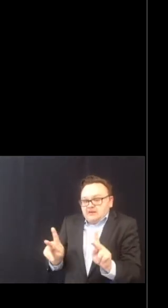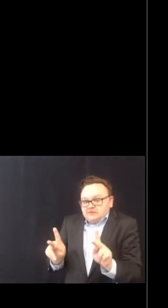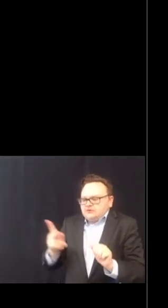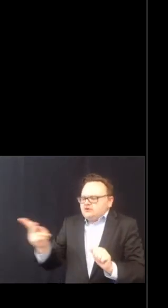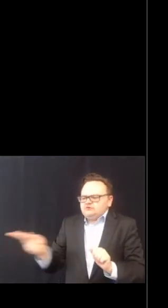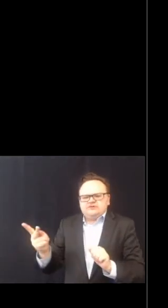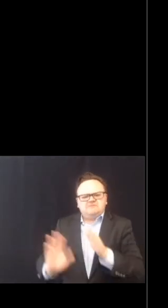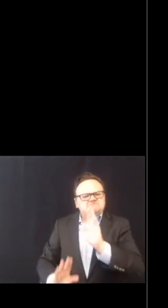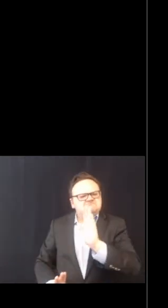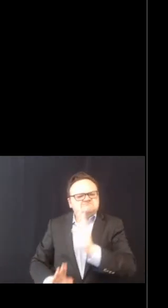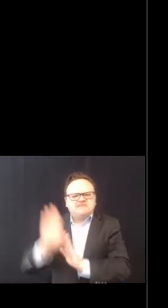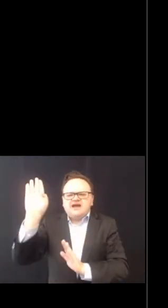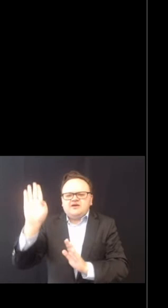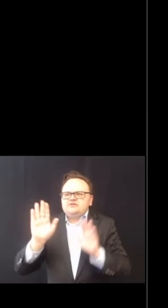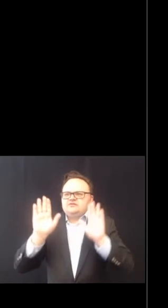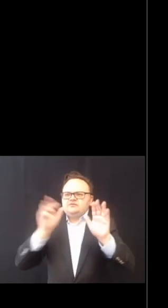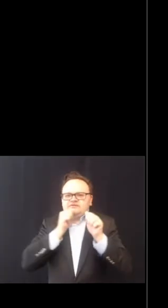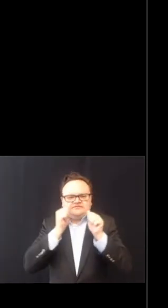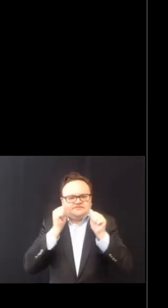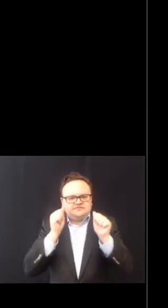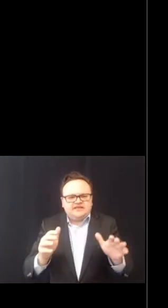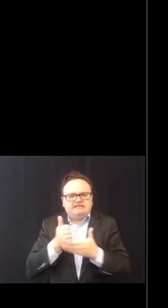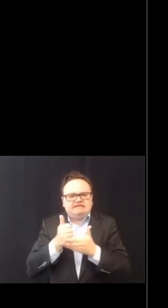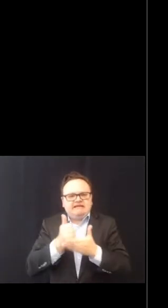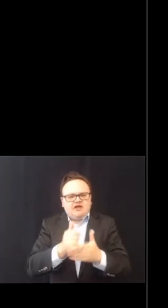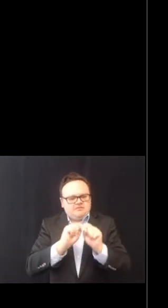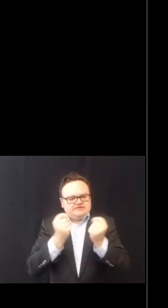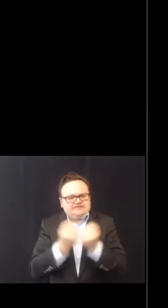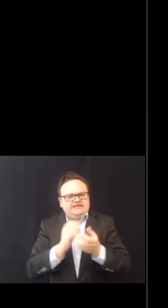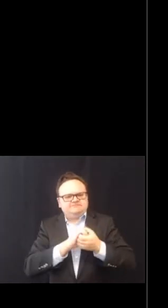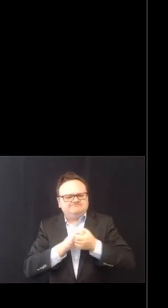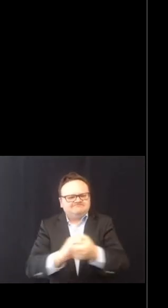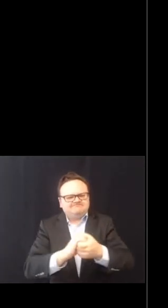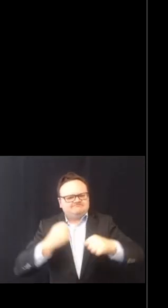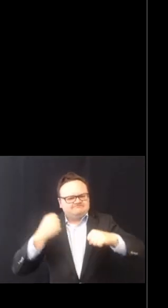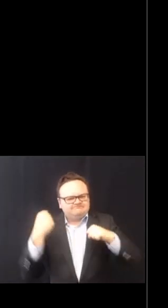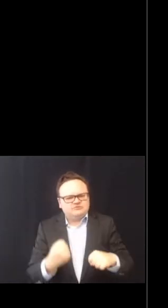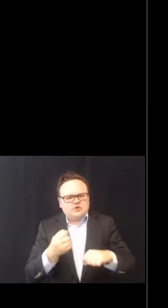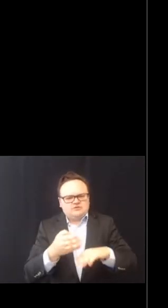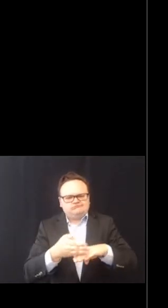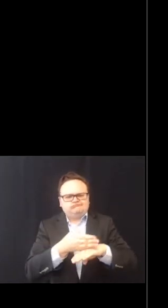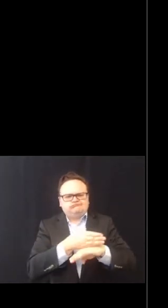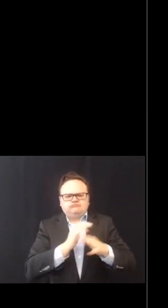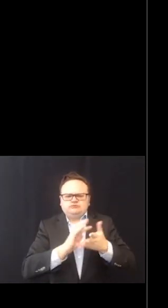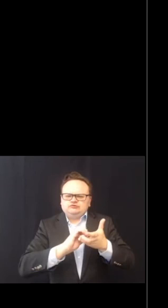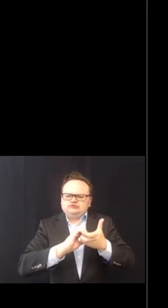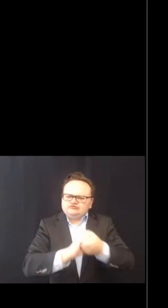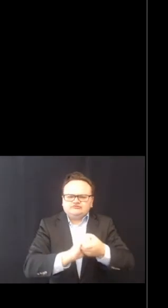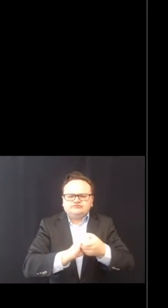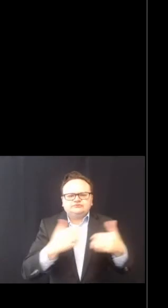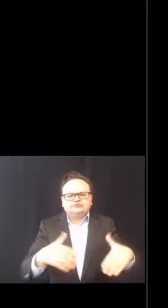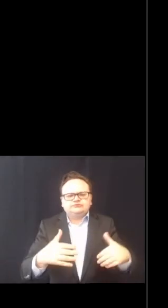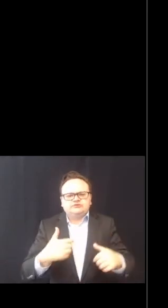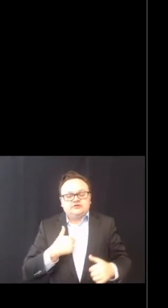store. It's made my team stronger, I think, and I'm just happy that I'm in a position where I was able